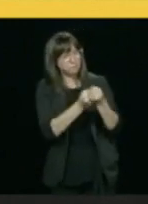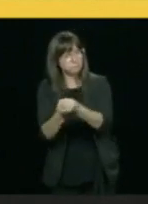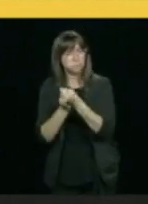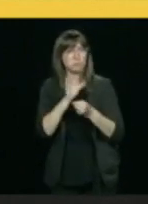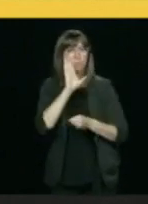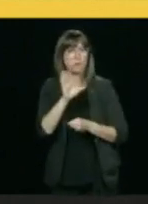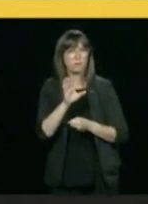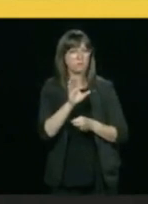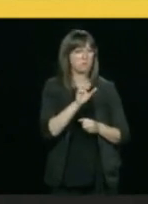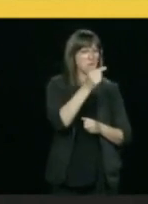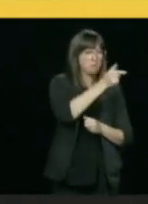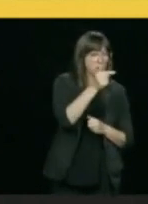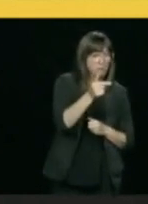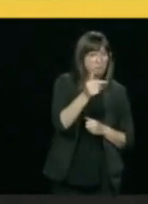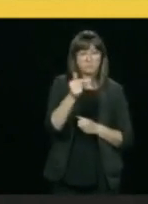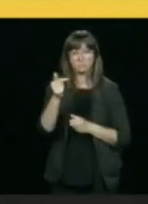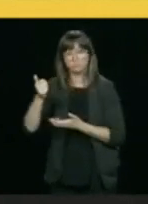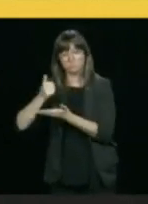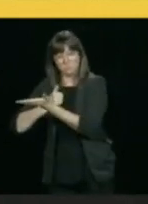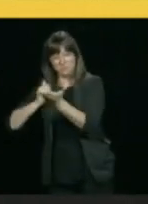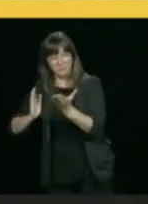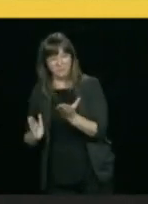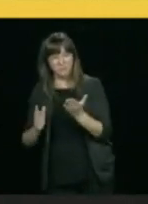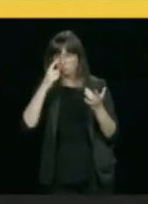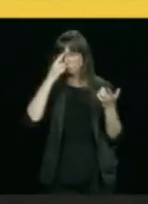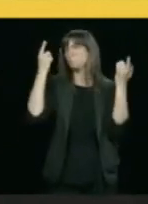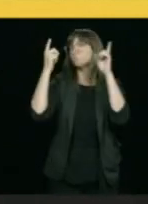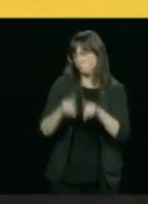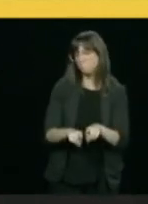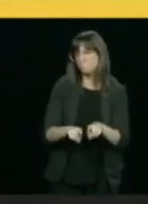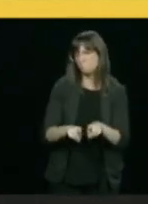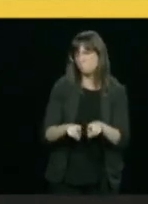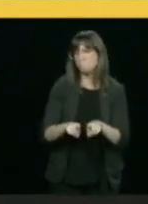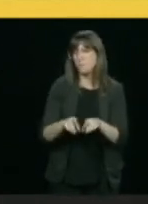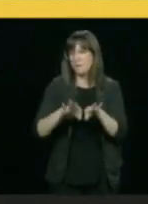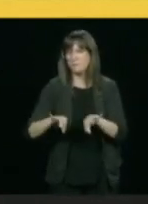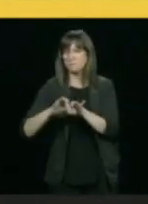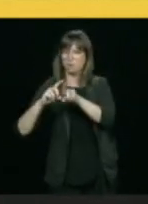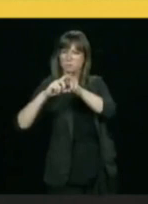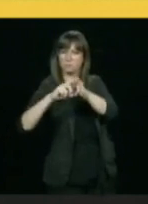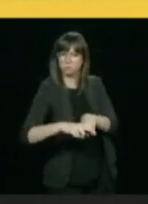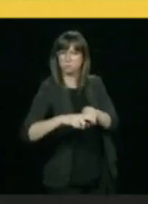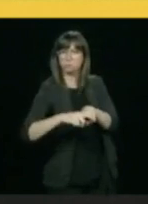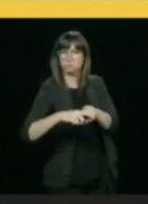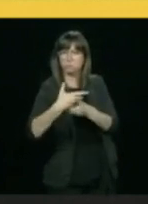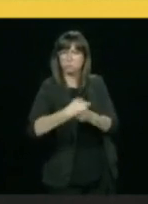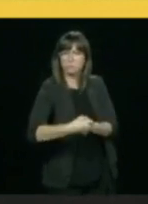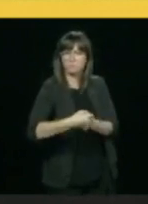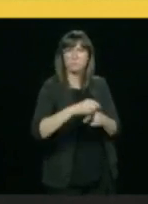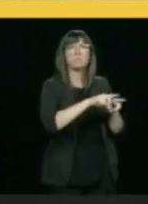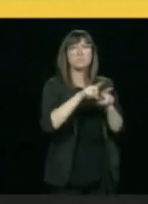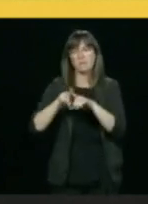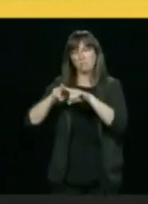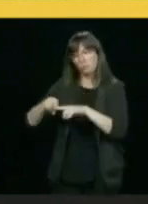between government and the people government serves. You need to know that you can rely on us, just like you can rely on each other.